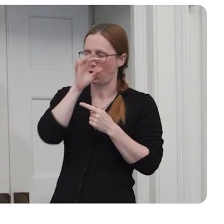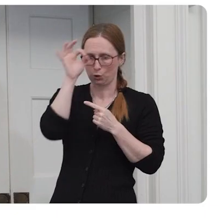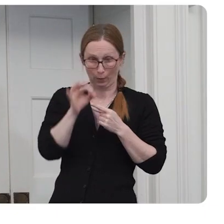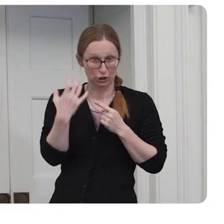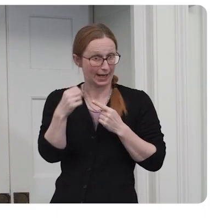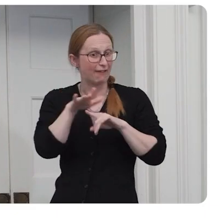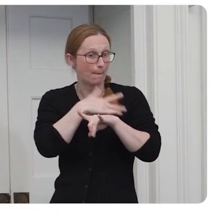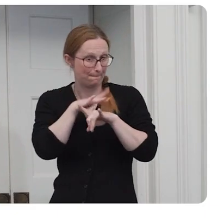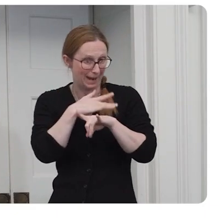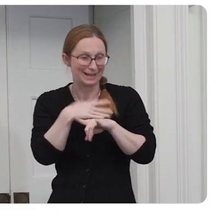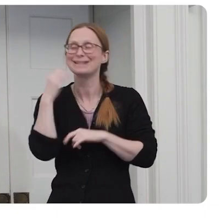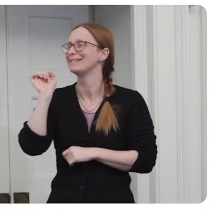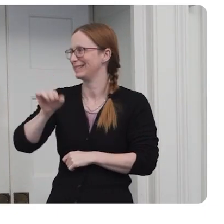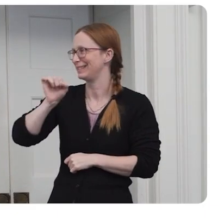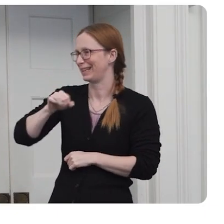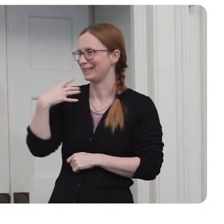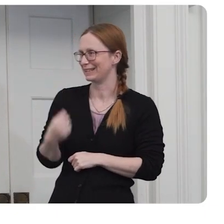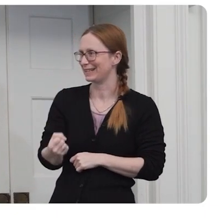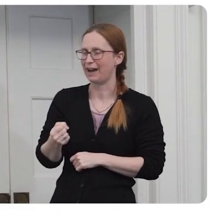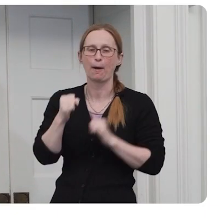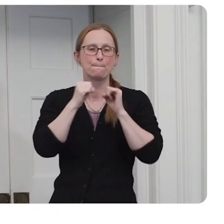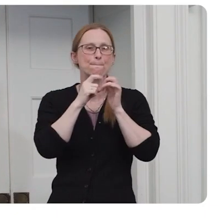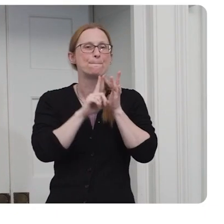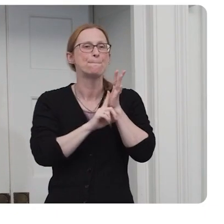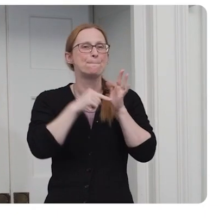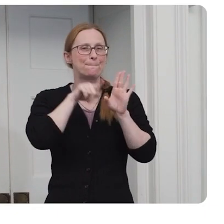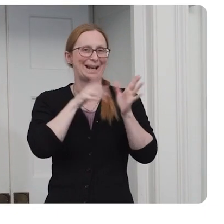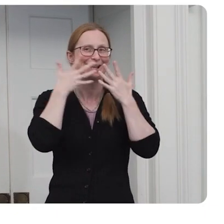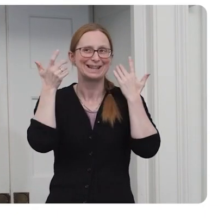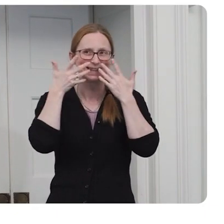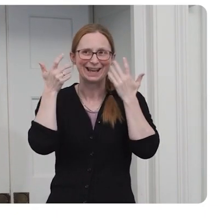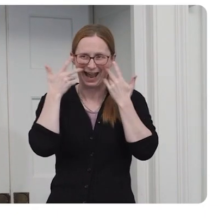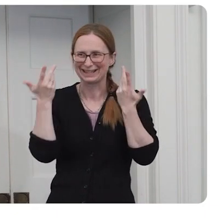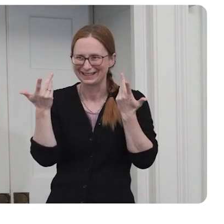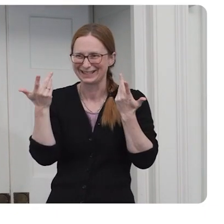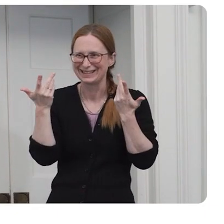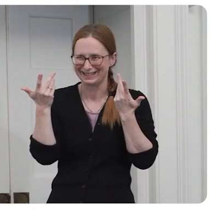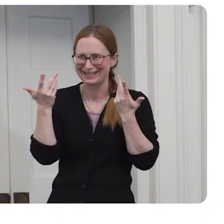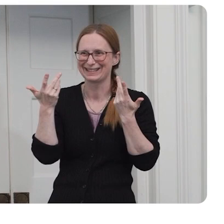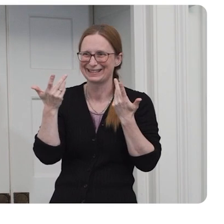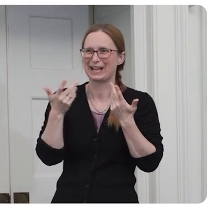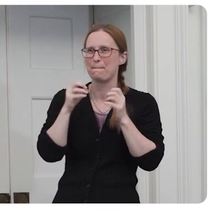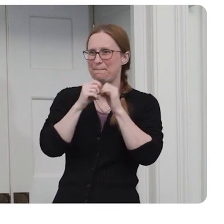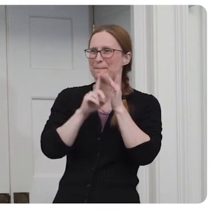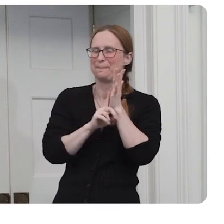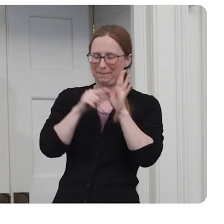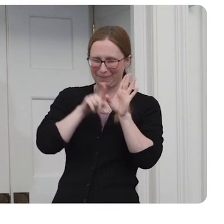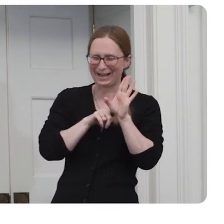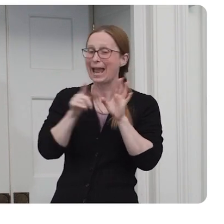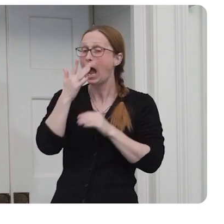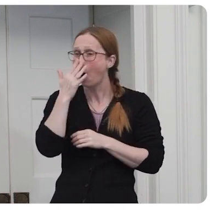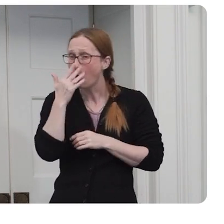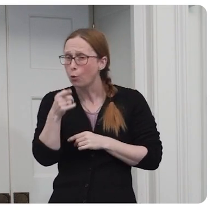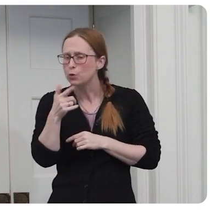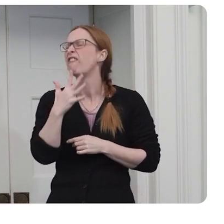So the first question, Grace, was, do you have a pet? Yes, I do. What? Billy. And the what cat. is Billy? A cat. A cat.